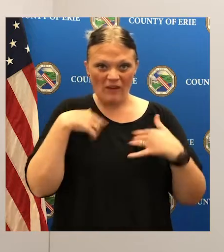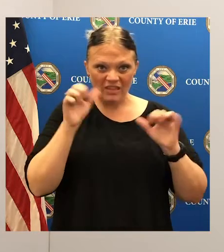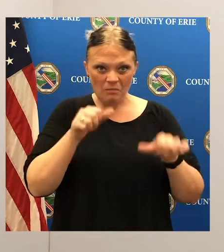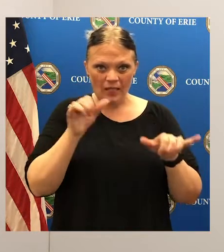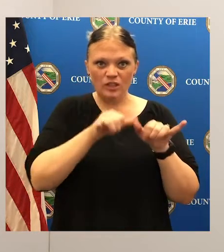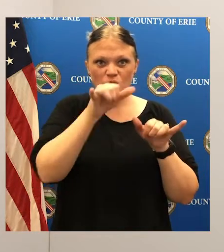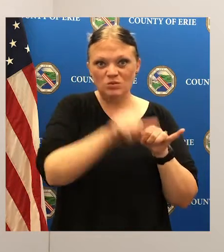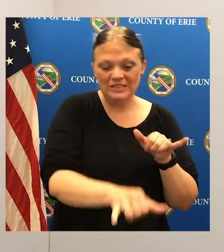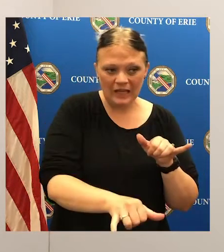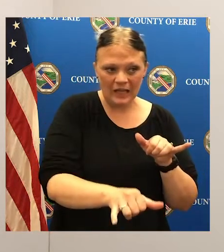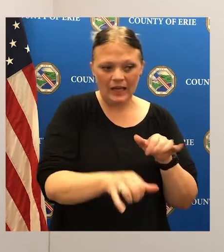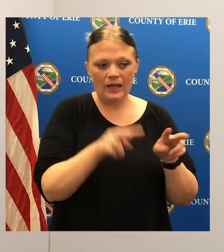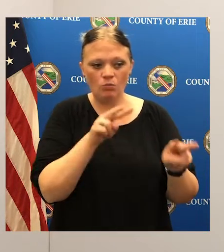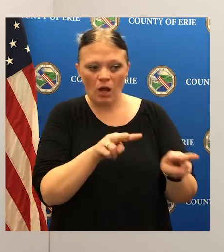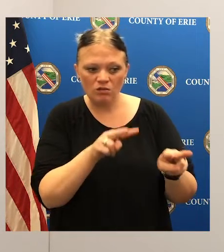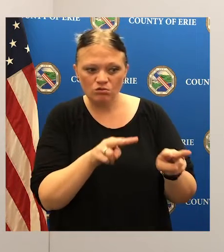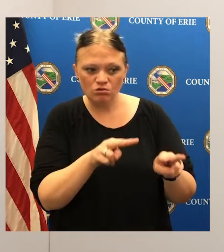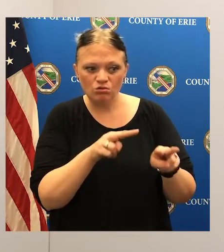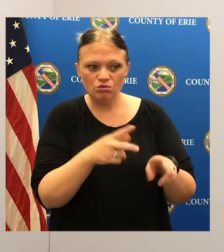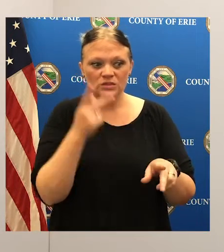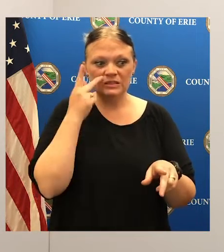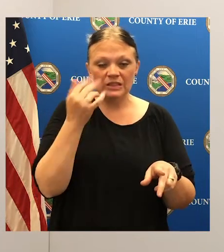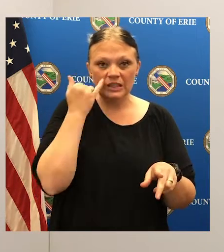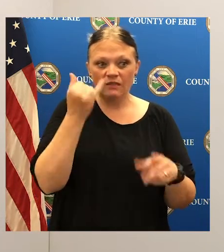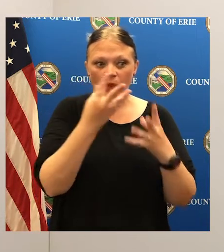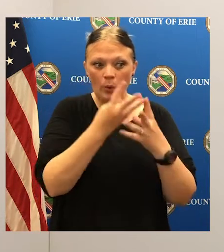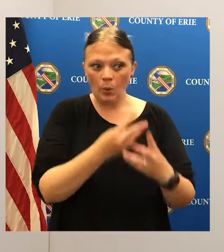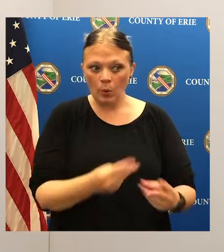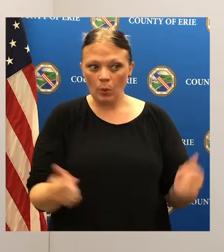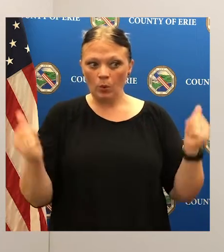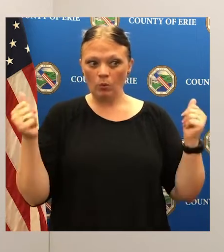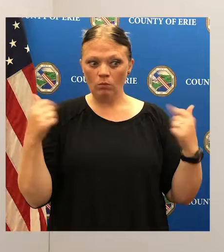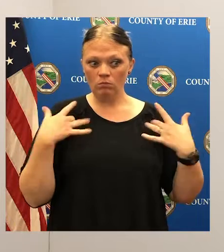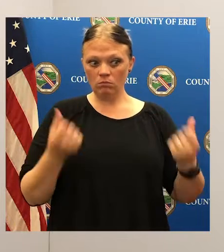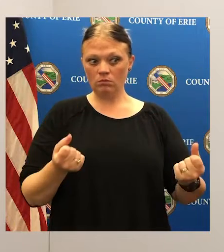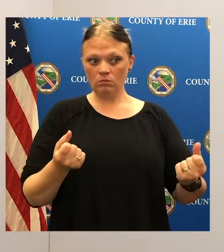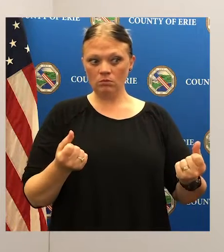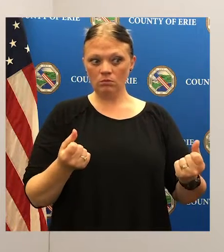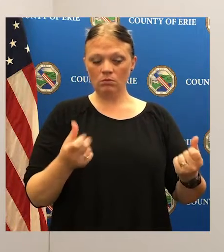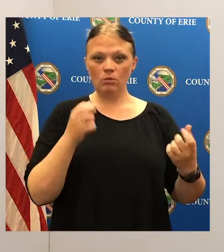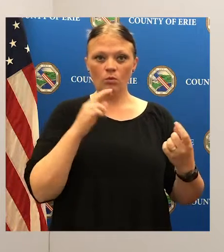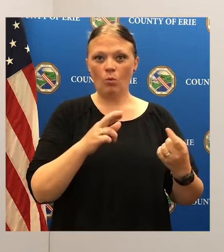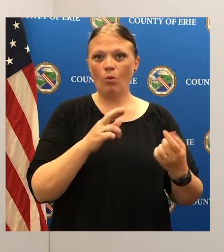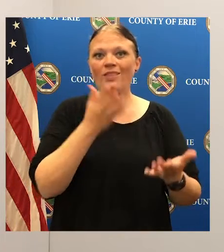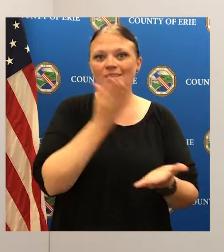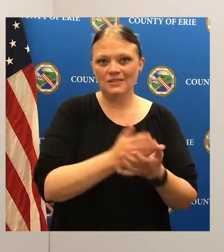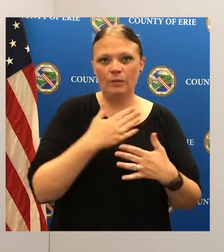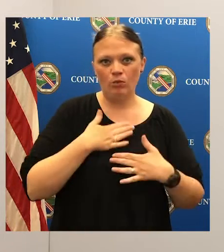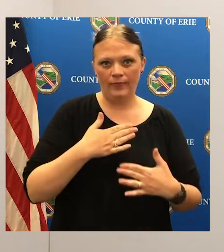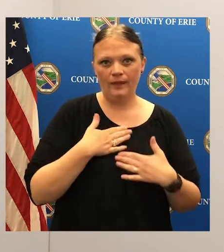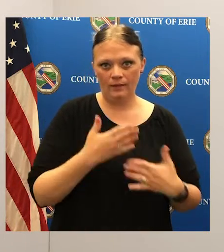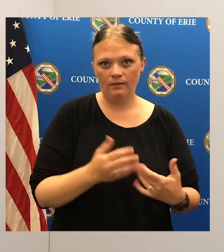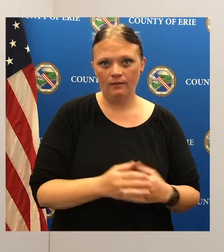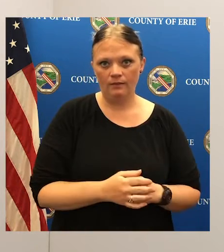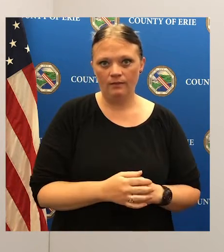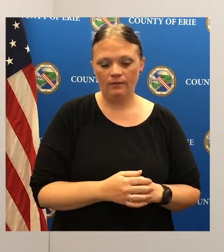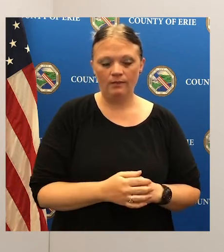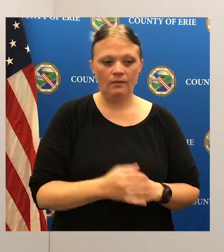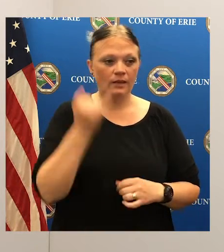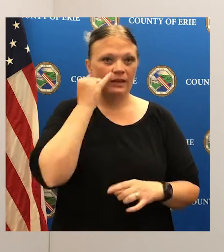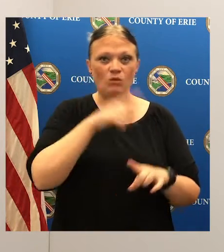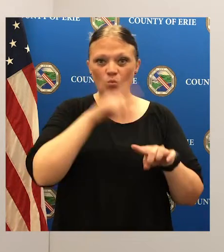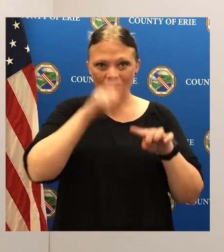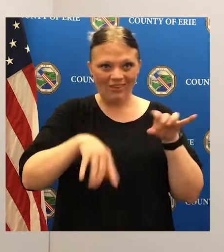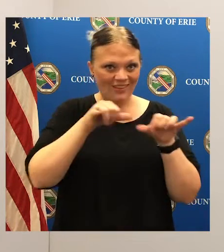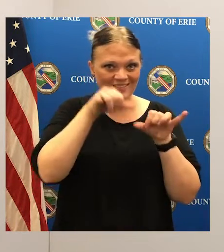you have the ability, stay there with them, monitor with them, and see if they resolve that situation or if they completely stop breathing. If you